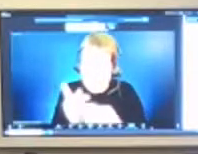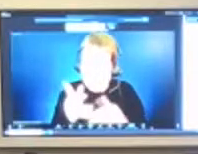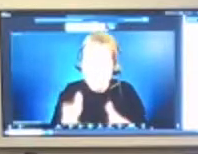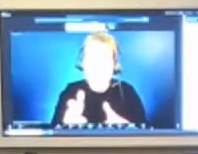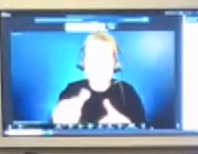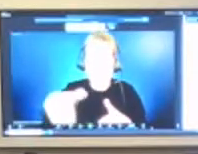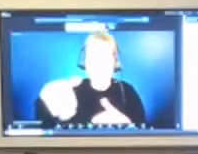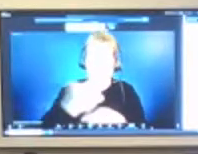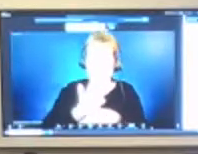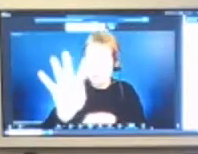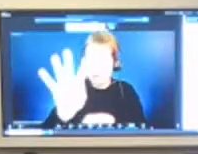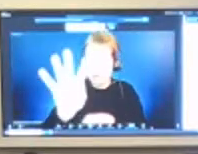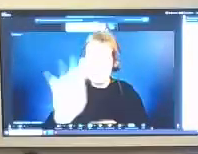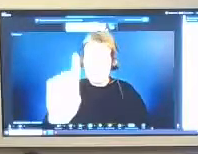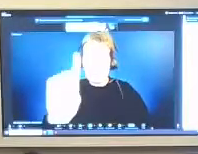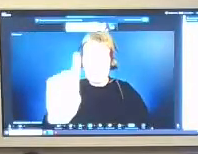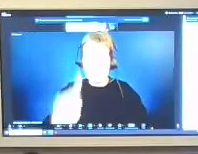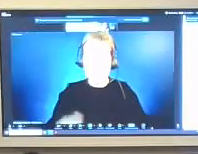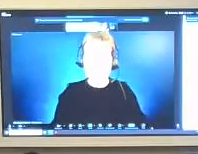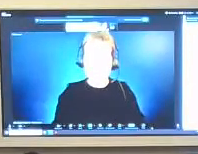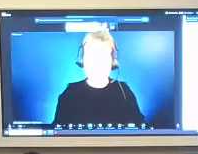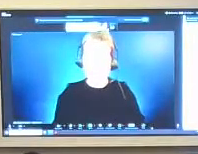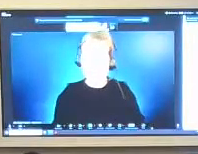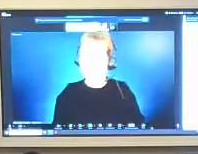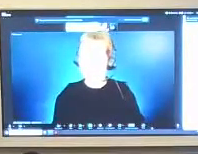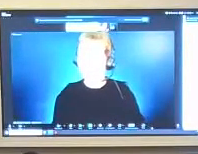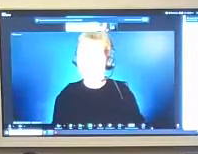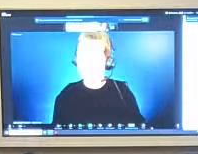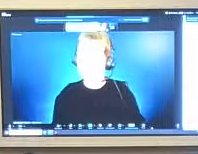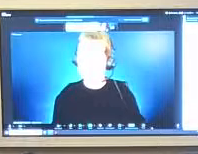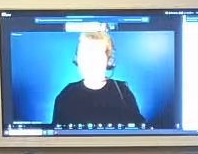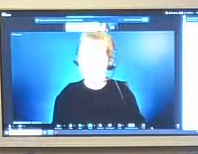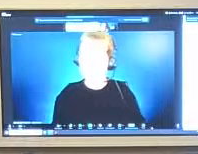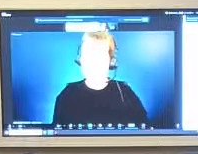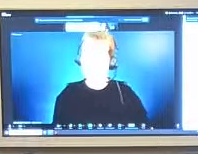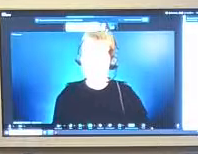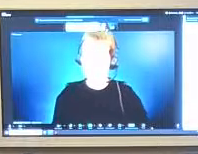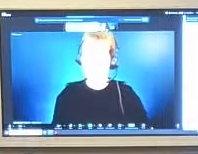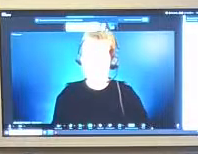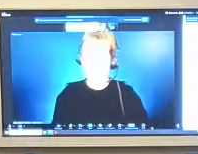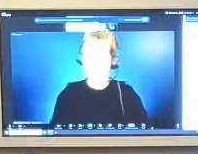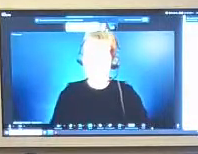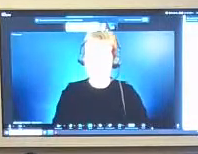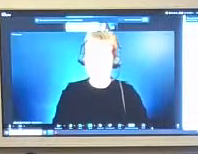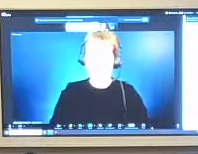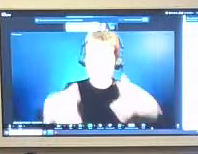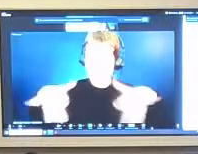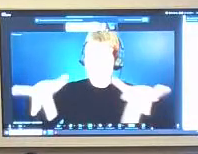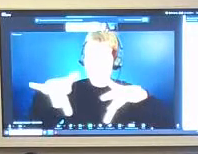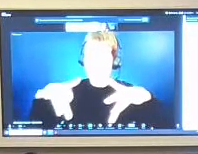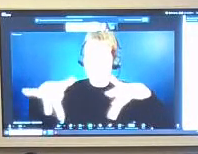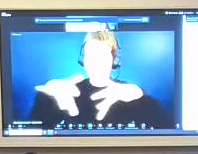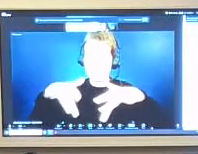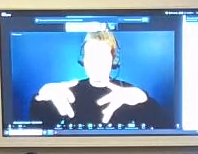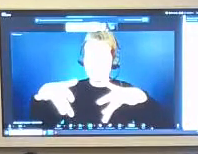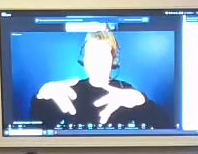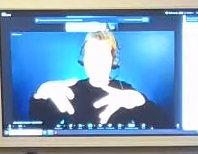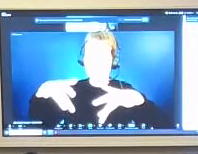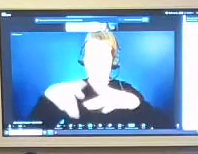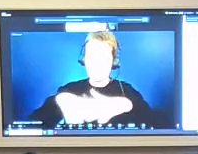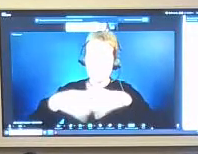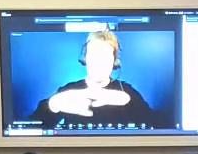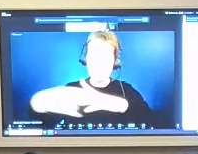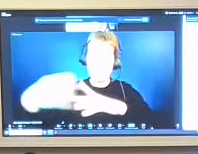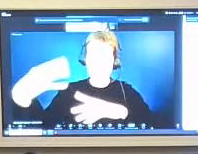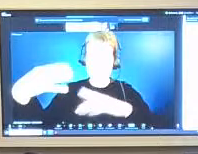Oh, I'm going off that clock, sorry. Oh, that says 4:05. Okay, Oh, I'm on. well, we'll call the meeting to